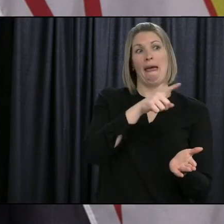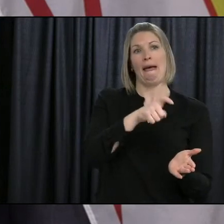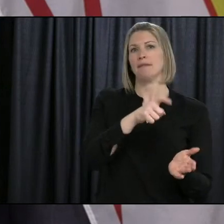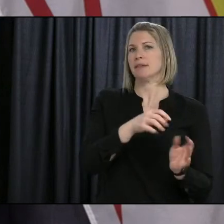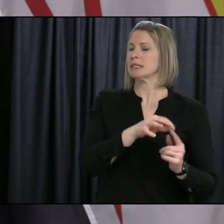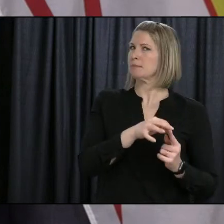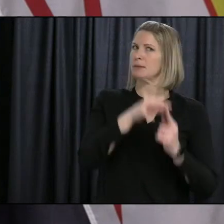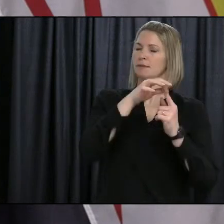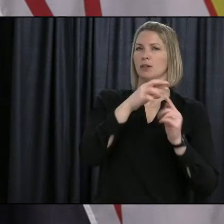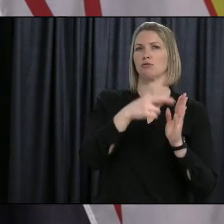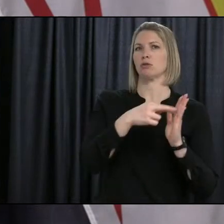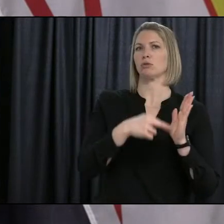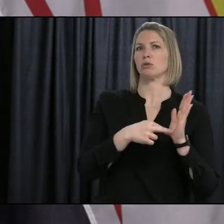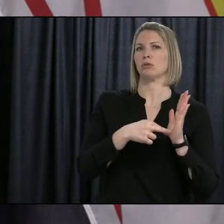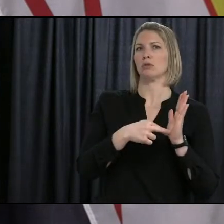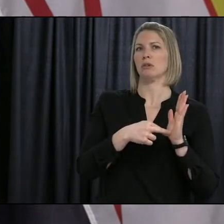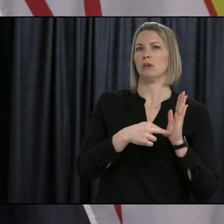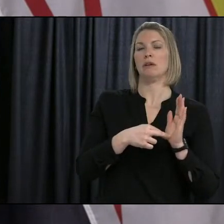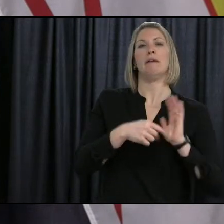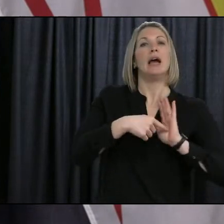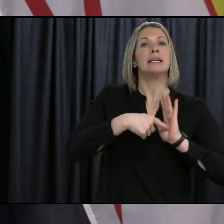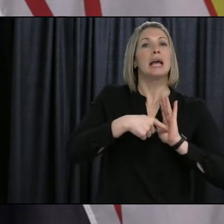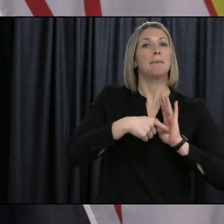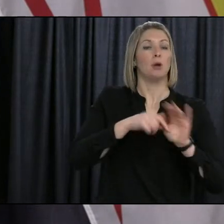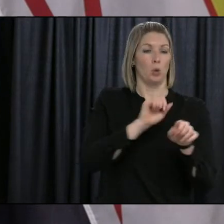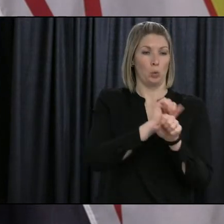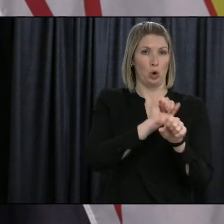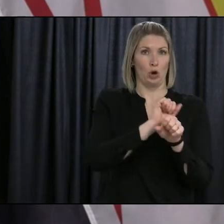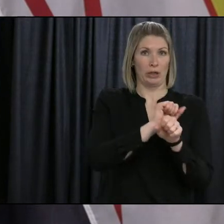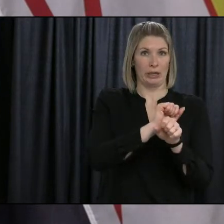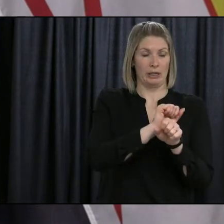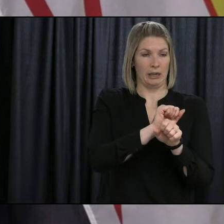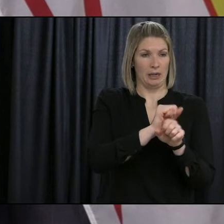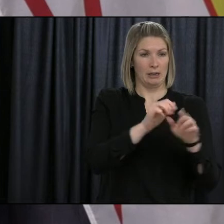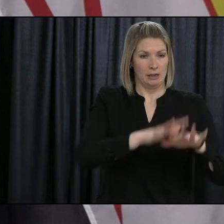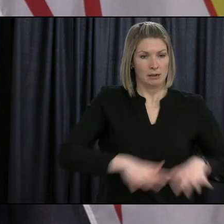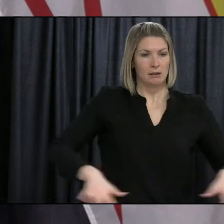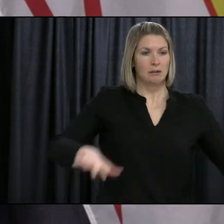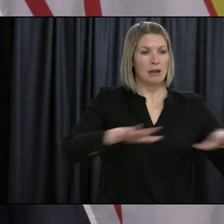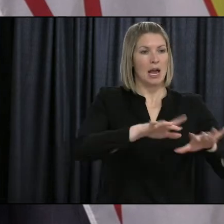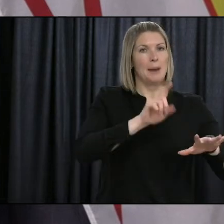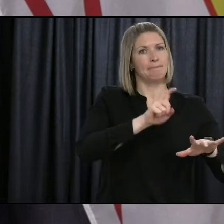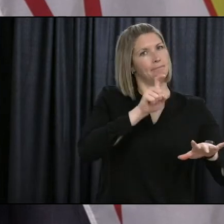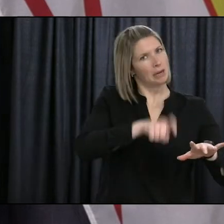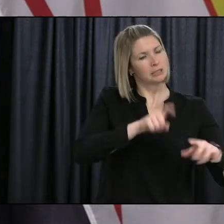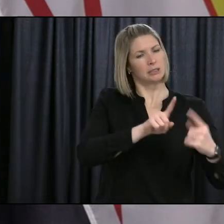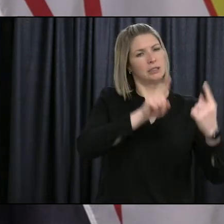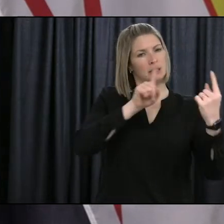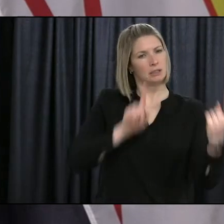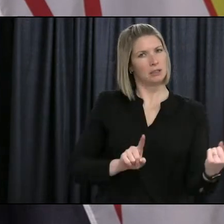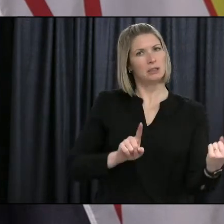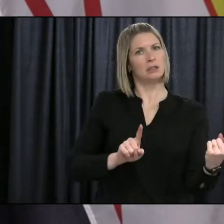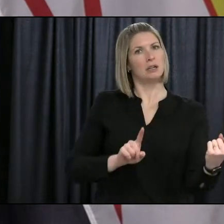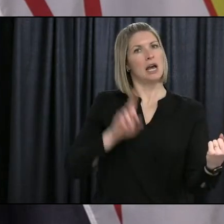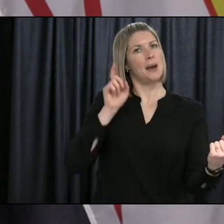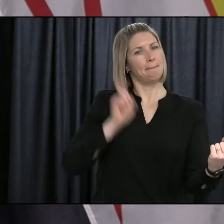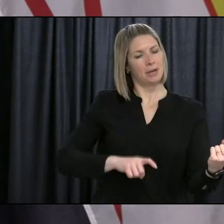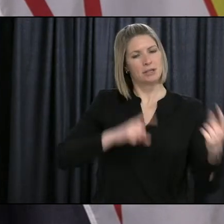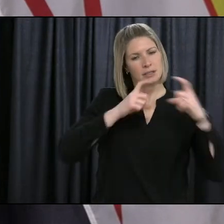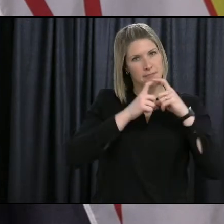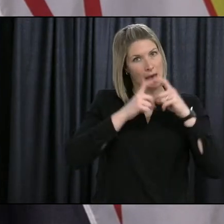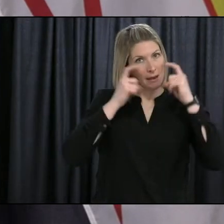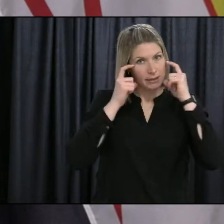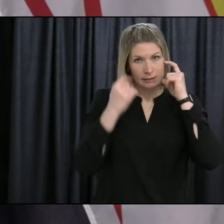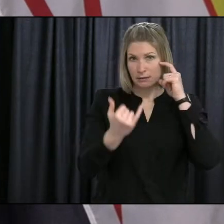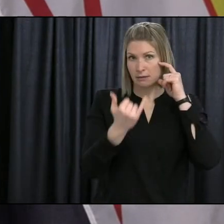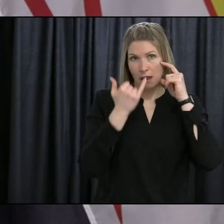rules while they're at work. They have to physically distance as much as they can within the parameters of their job. They also have to wear a mask as per the